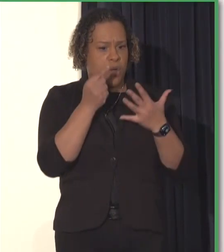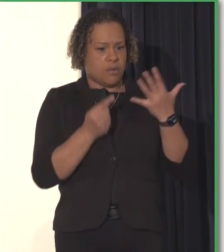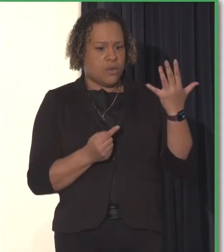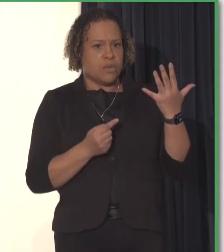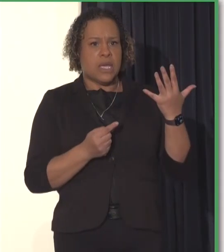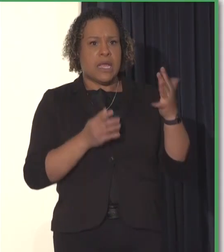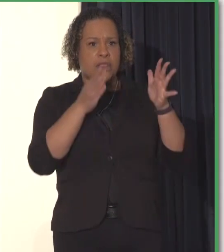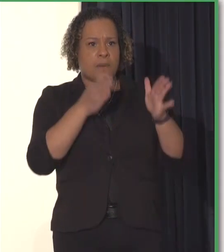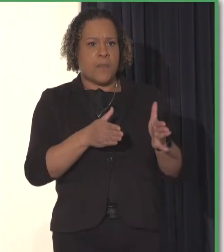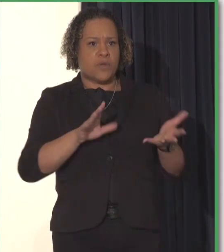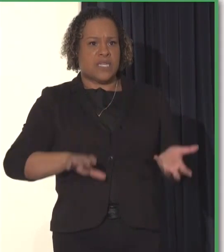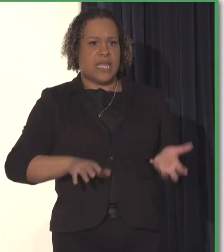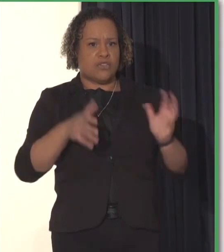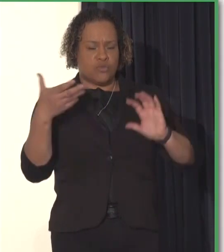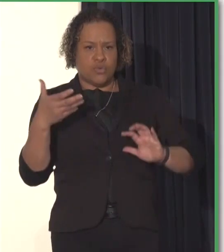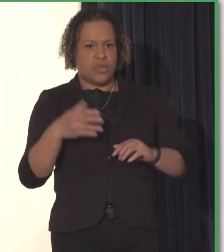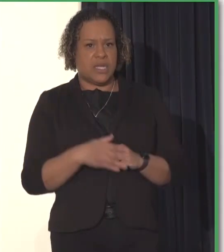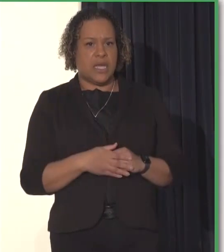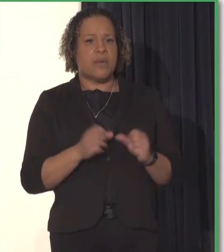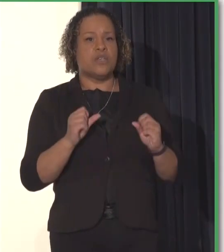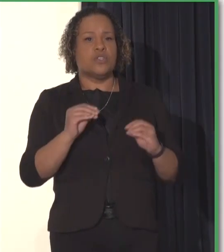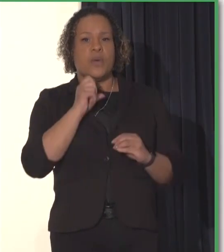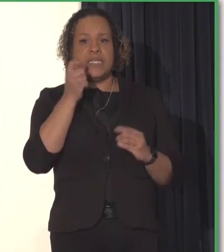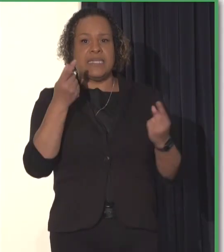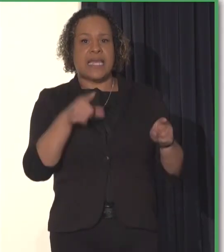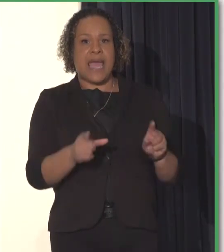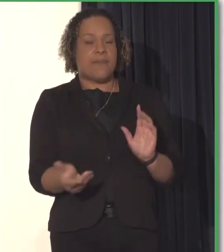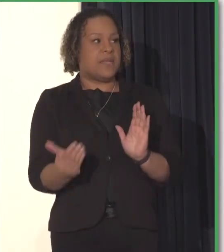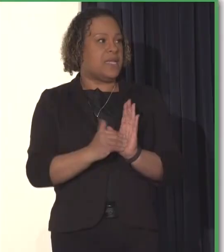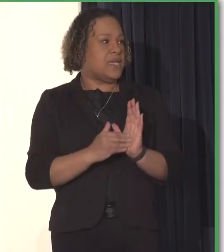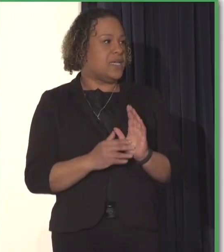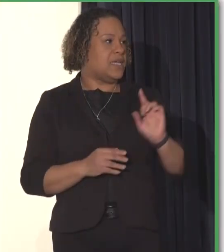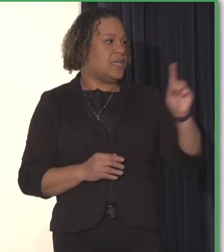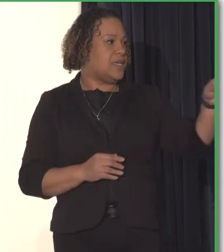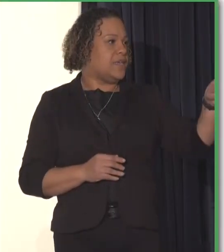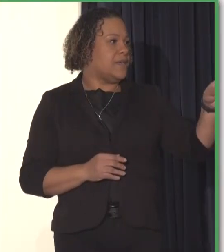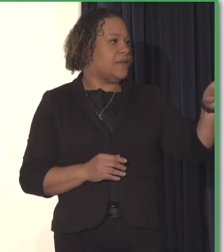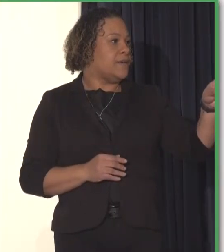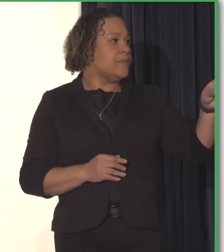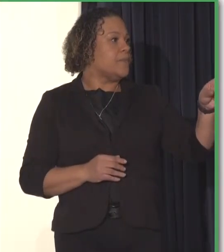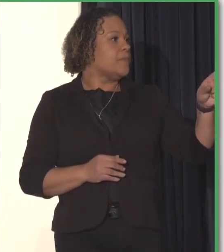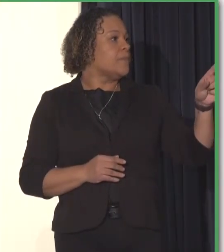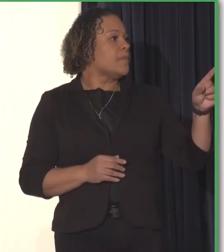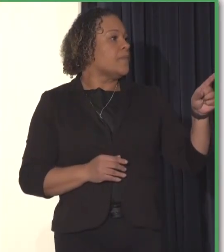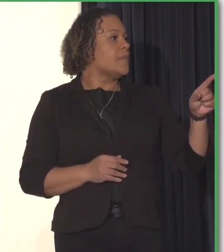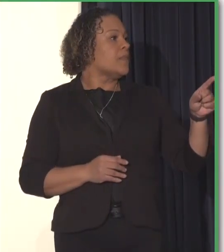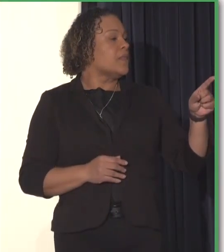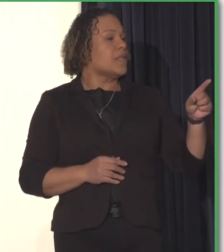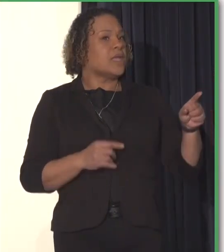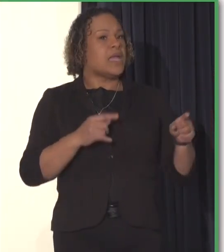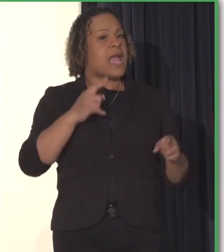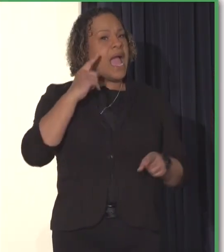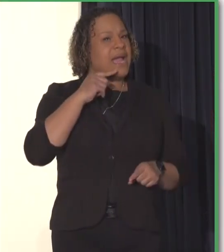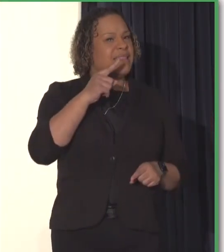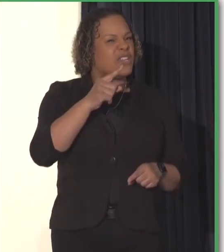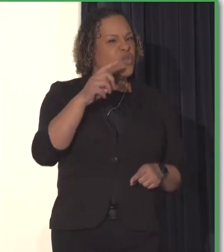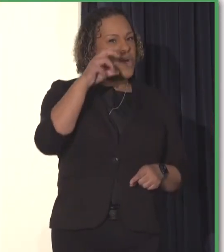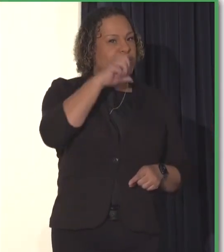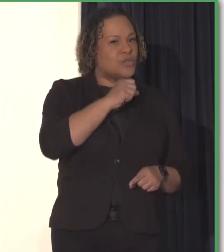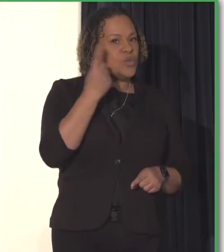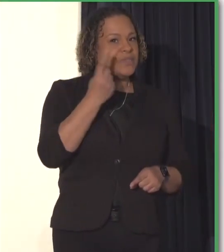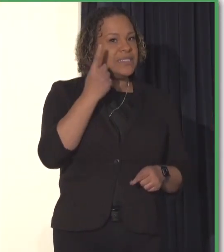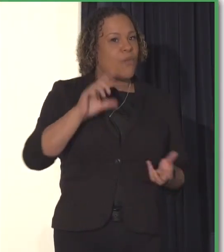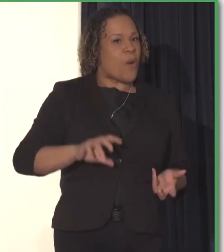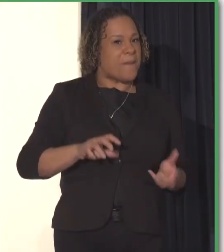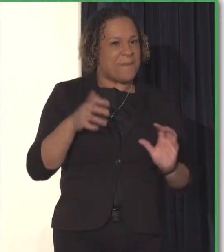this up so this won't happen again? Commissioner, I think you're making an assumption that we're going to have someone who screwed something up. I don't